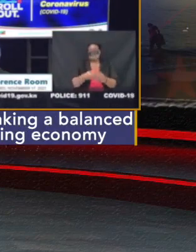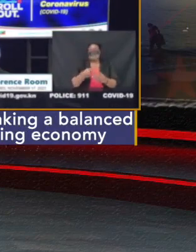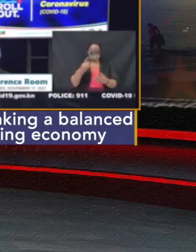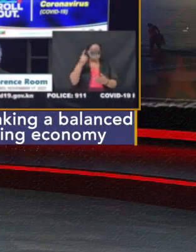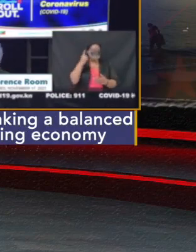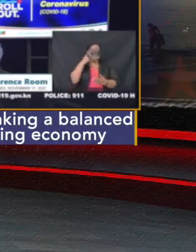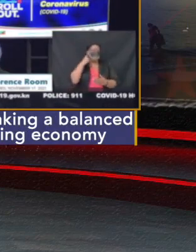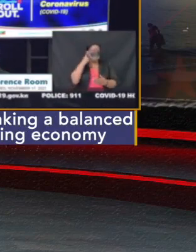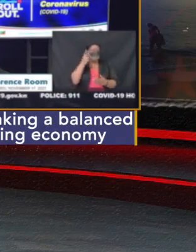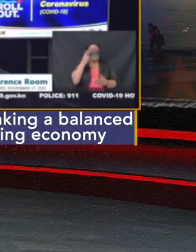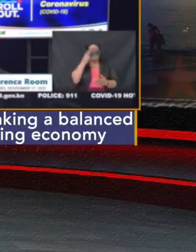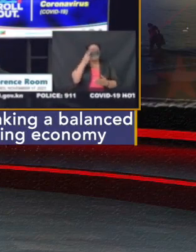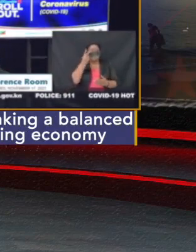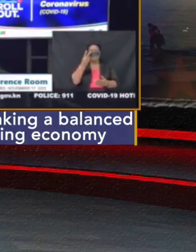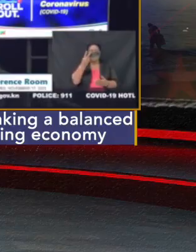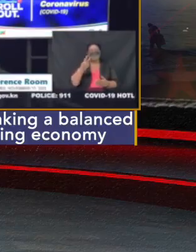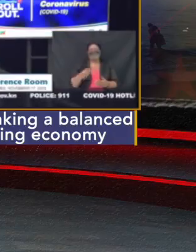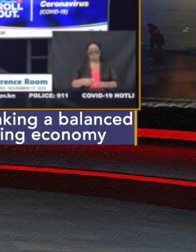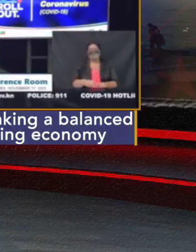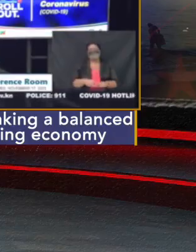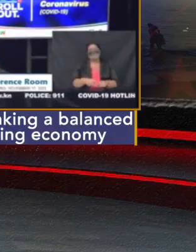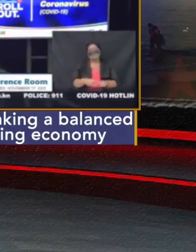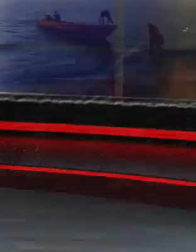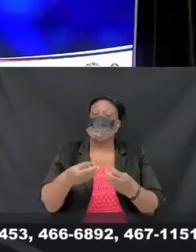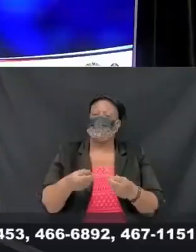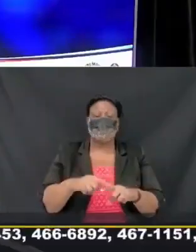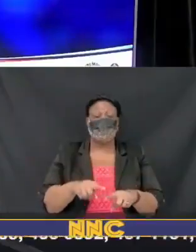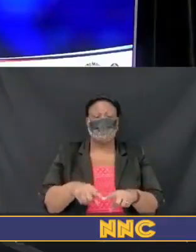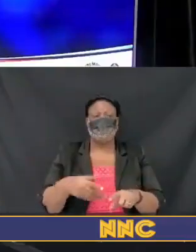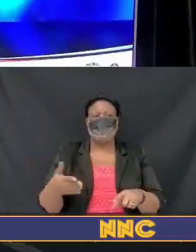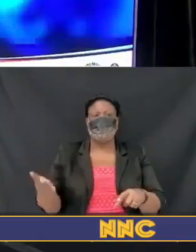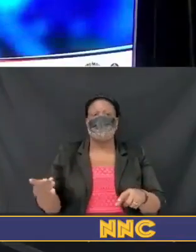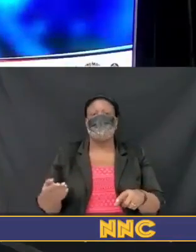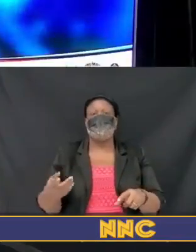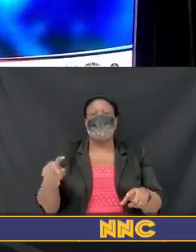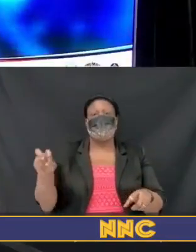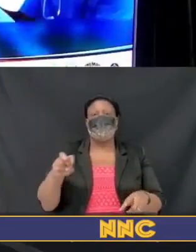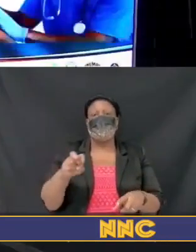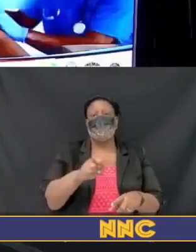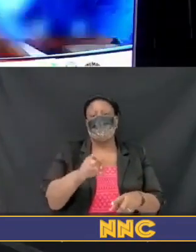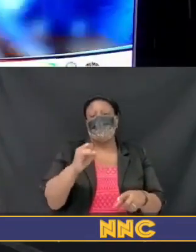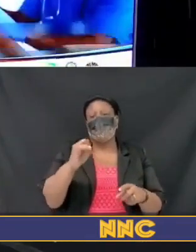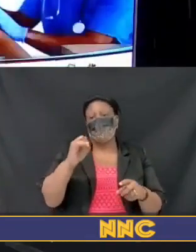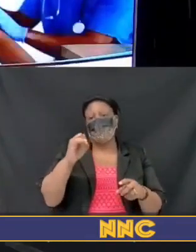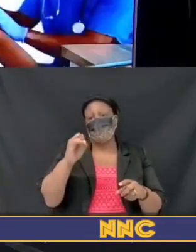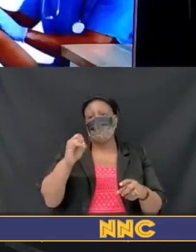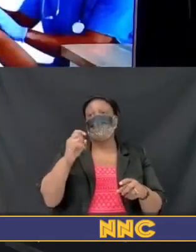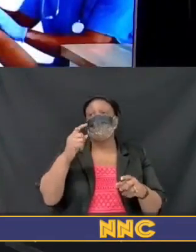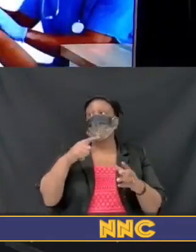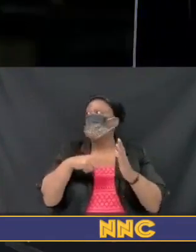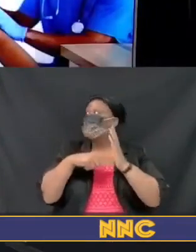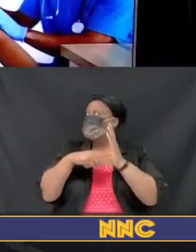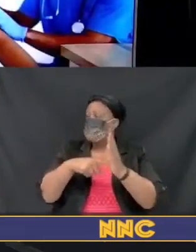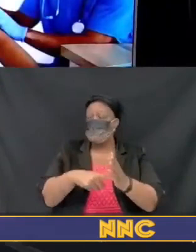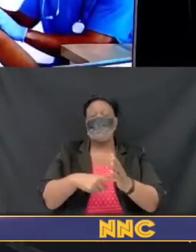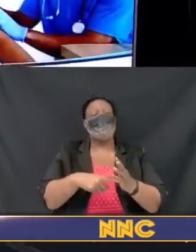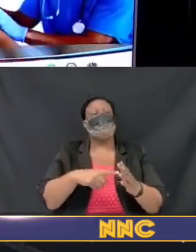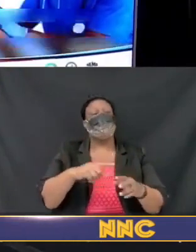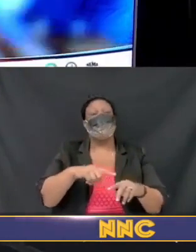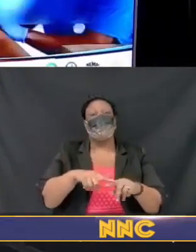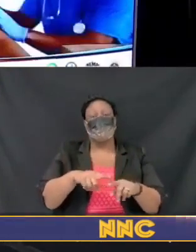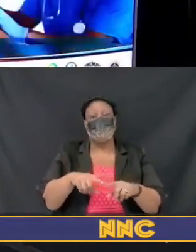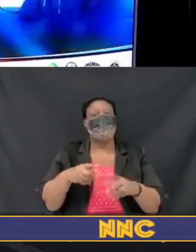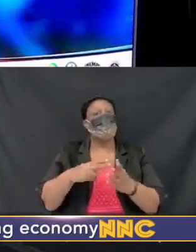to working with stakeholders in the tourism sector. The tourism sector is beginning to show good signs